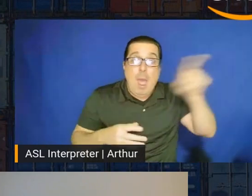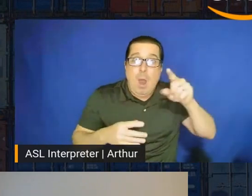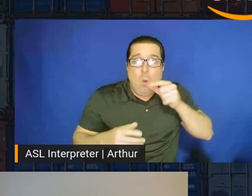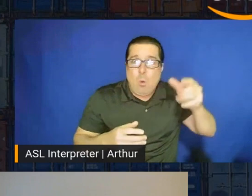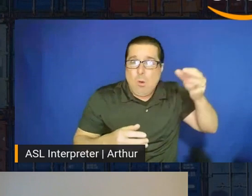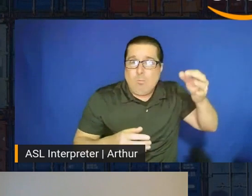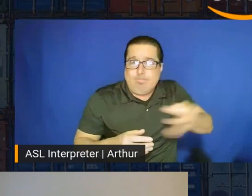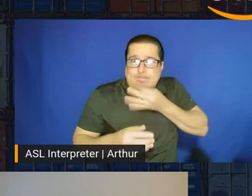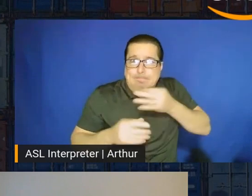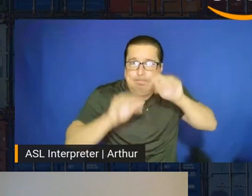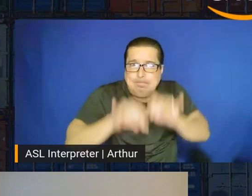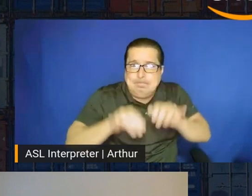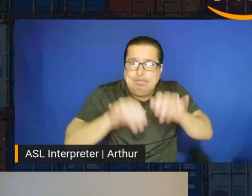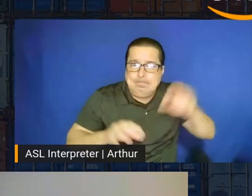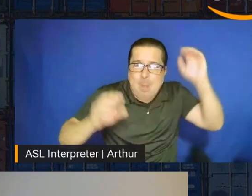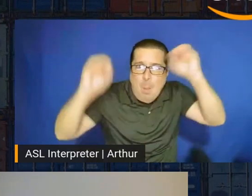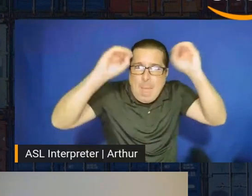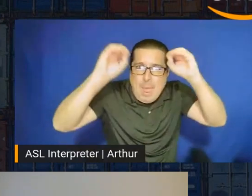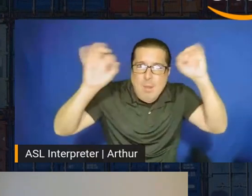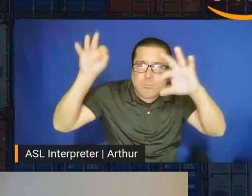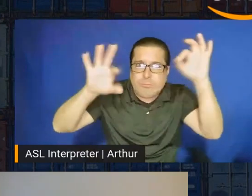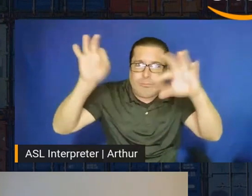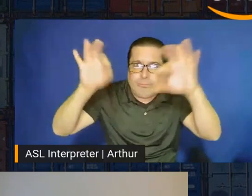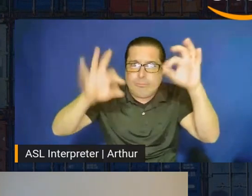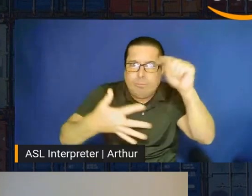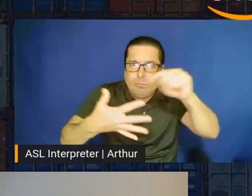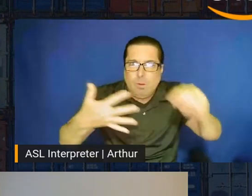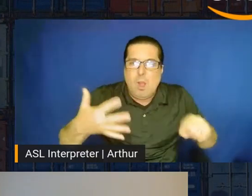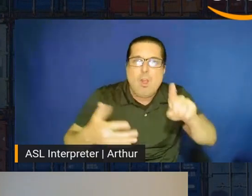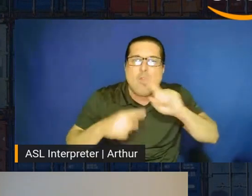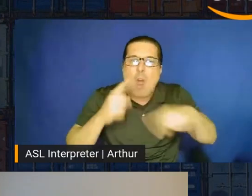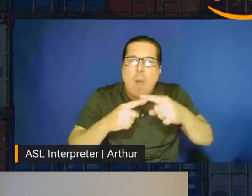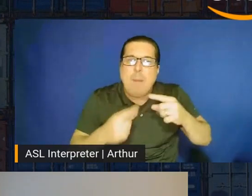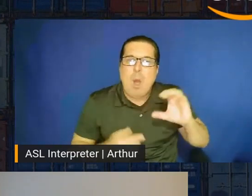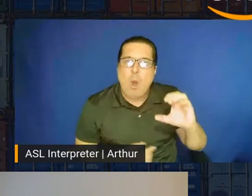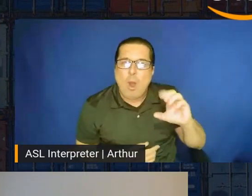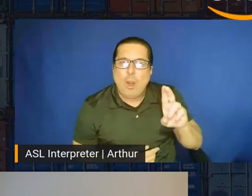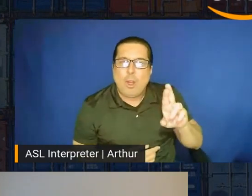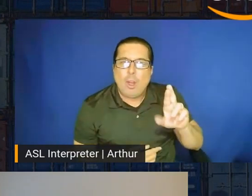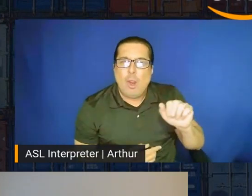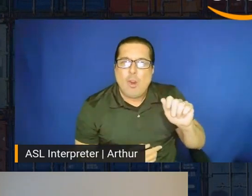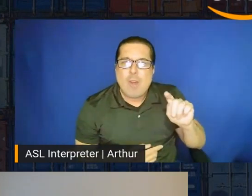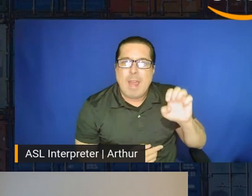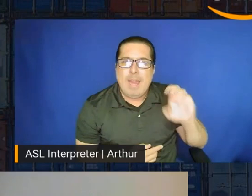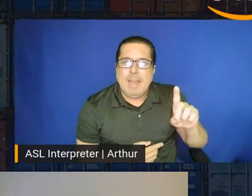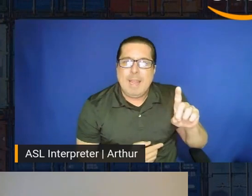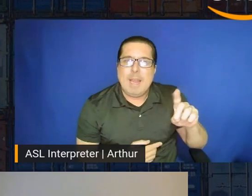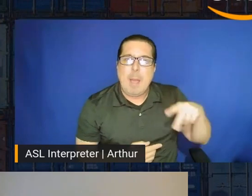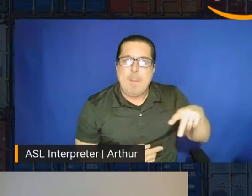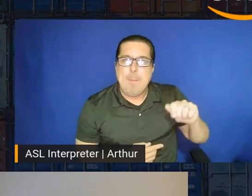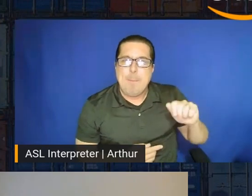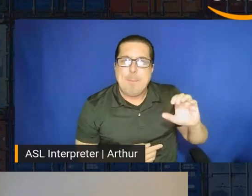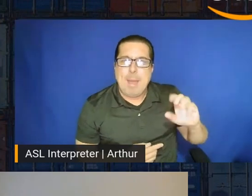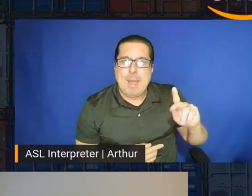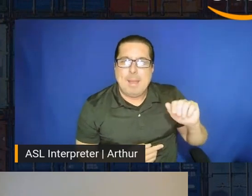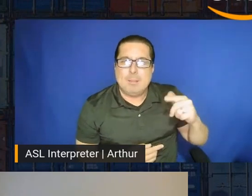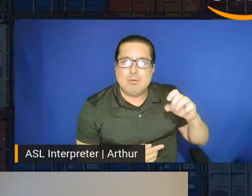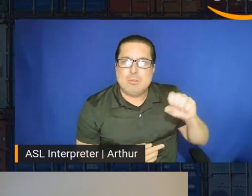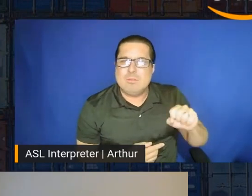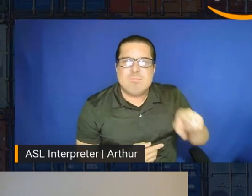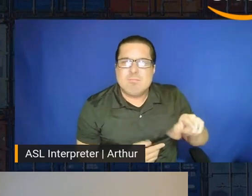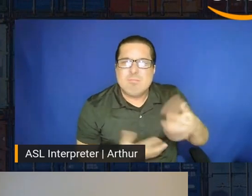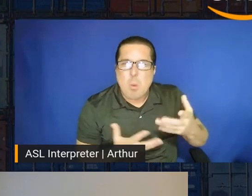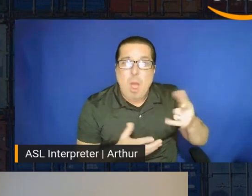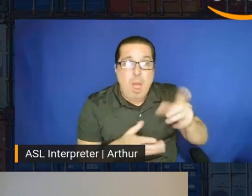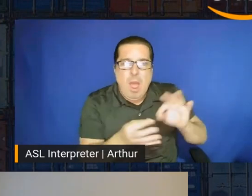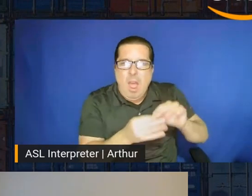And you even hinted at something called curated packages, which, by the way, the session right after this one, we're going to be talking a little bit more about